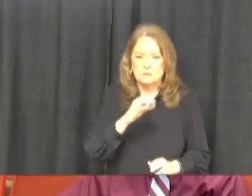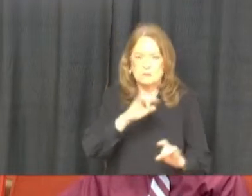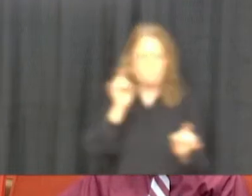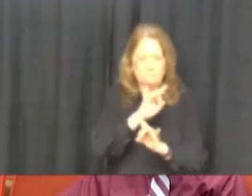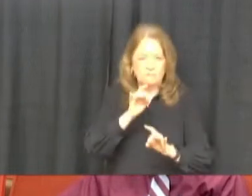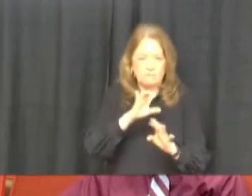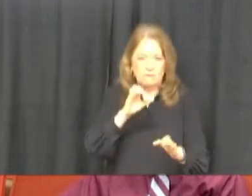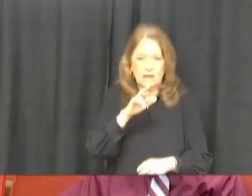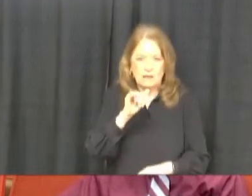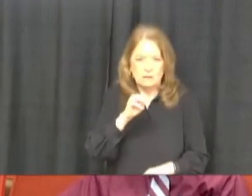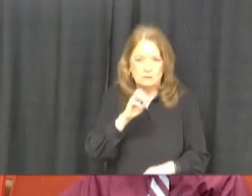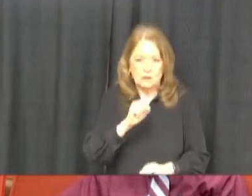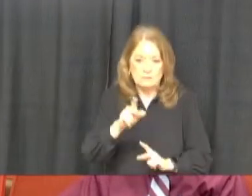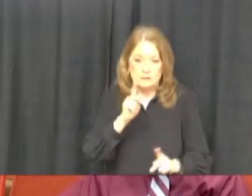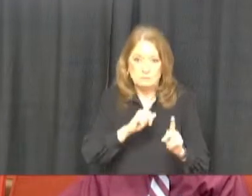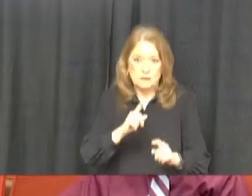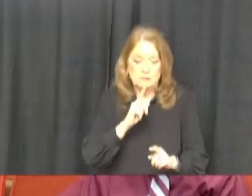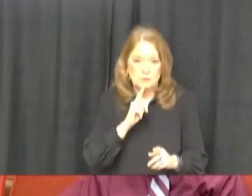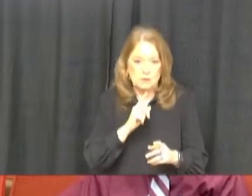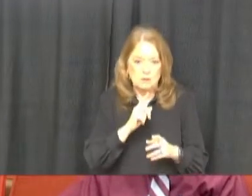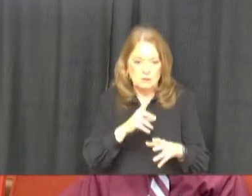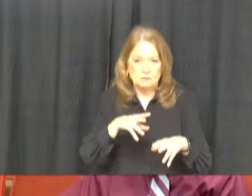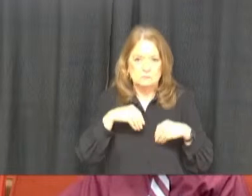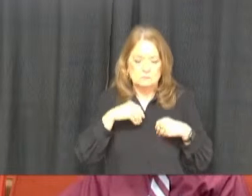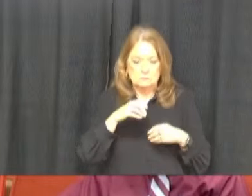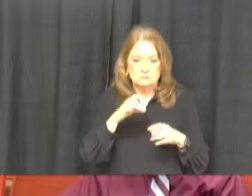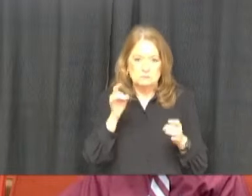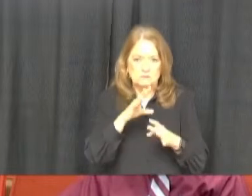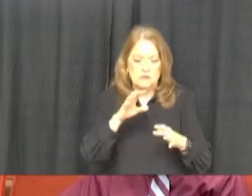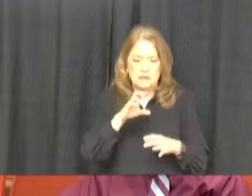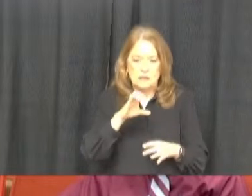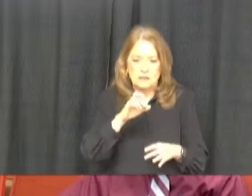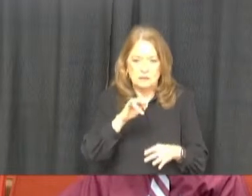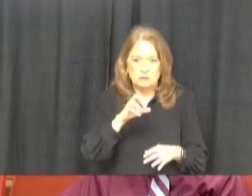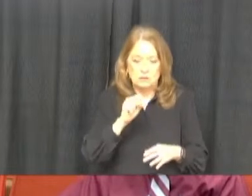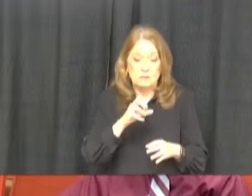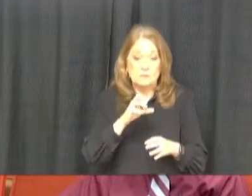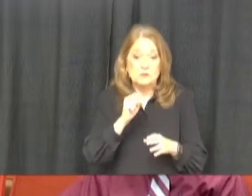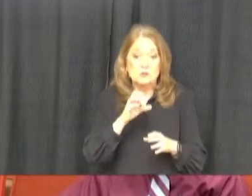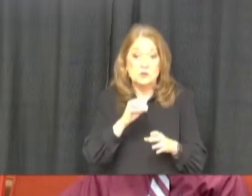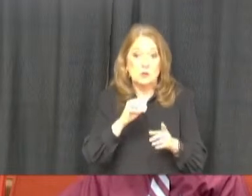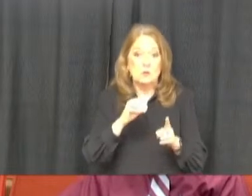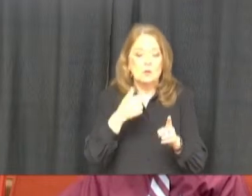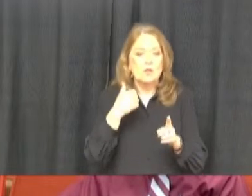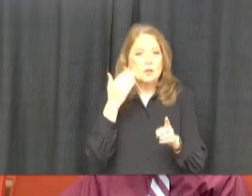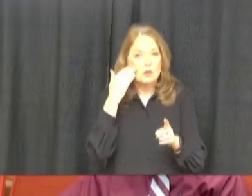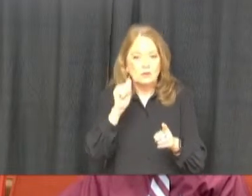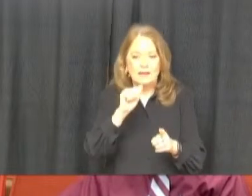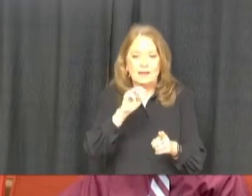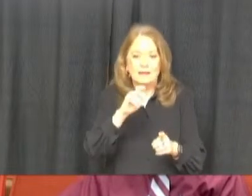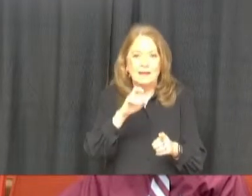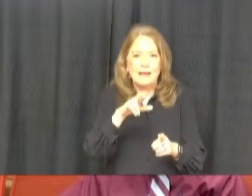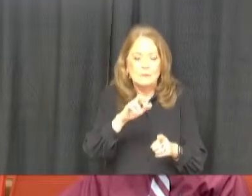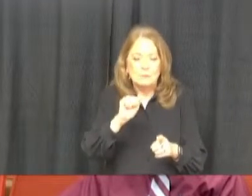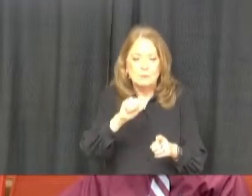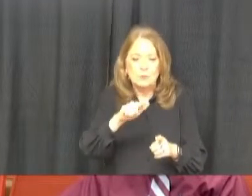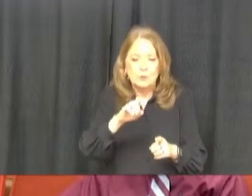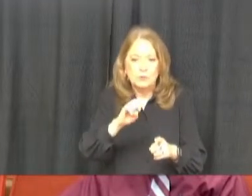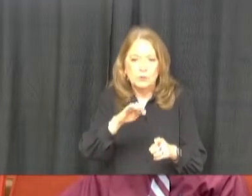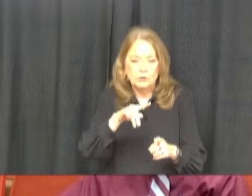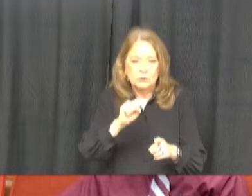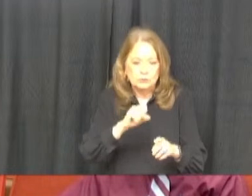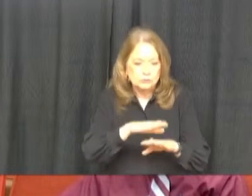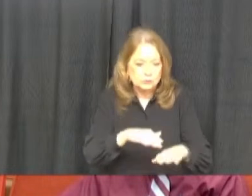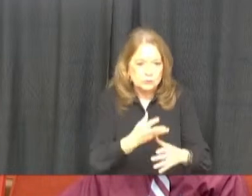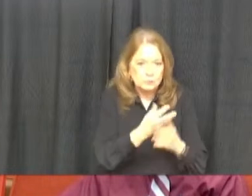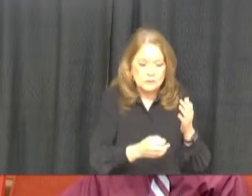violent crimes, and where people are victim to violent crime. Relocate the missing, Amber Alerts. silver alerts. And just in the past couple weeks,